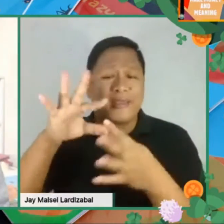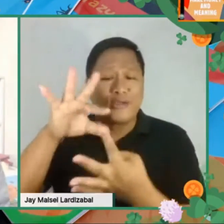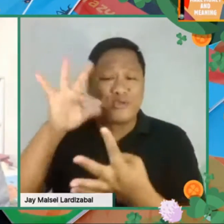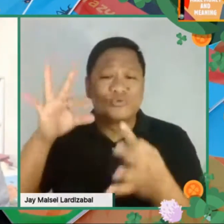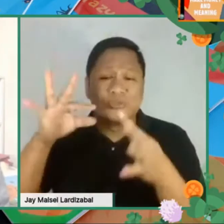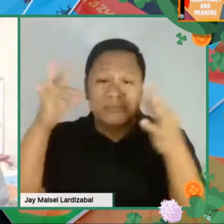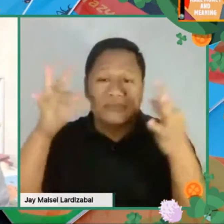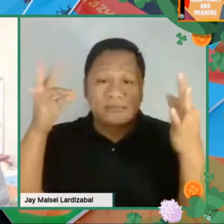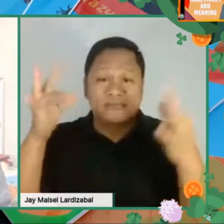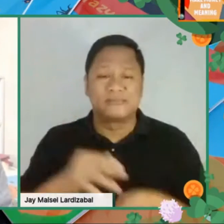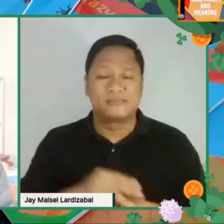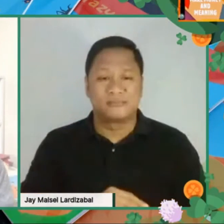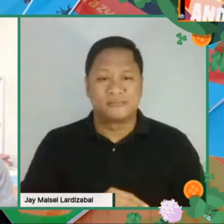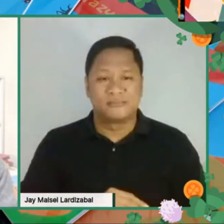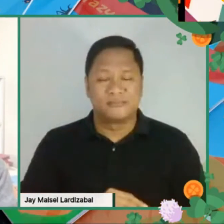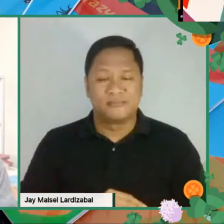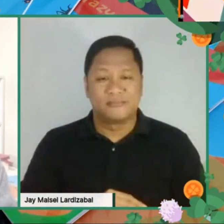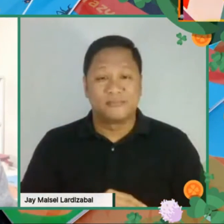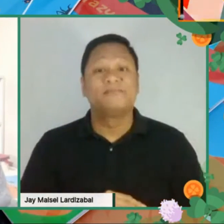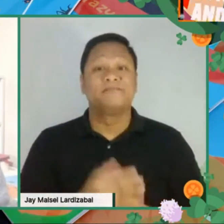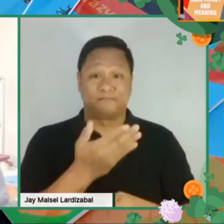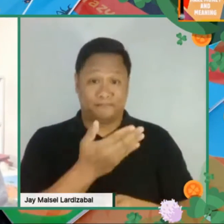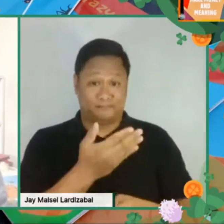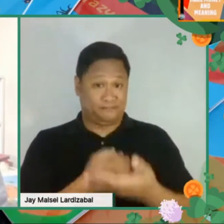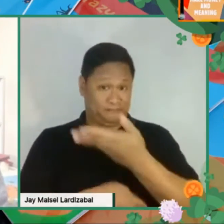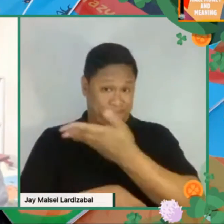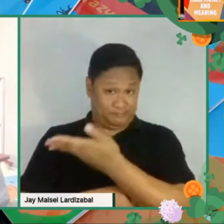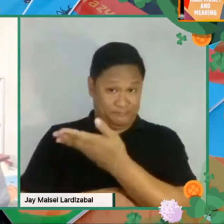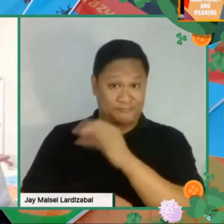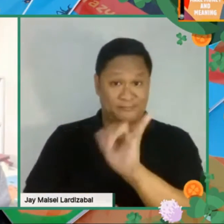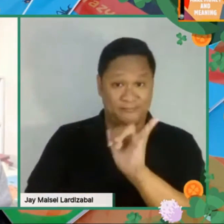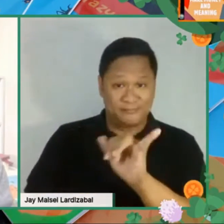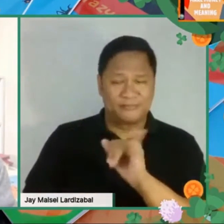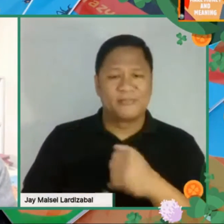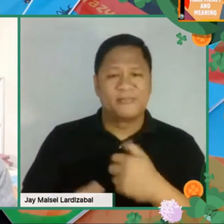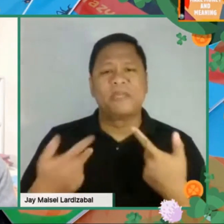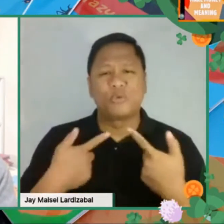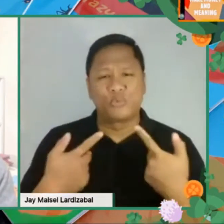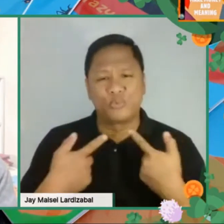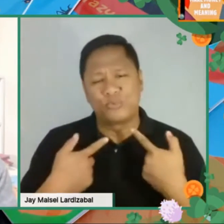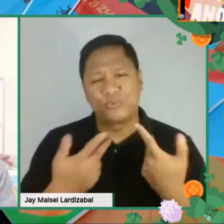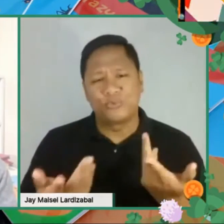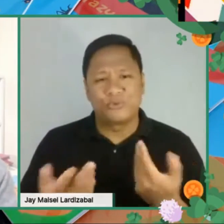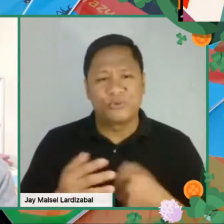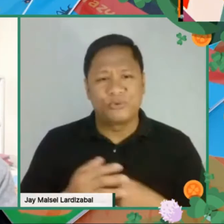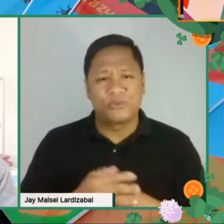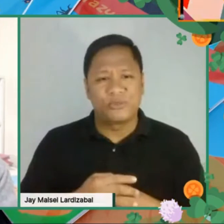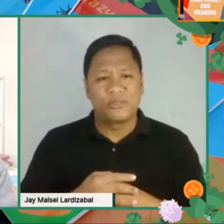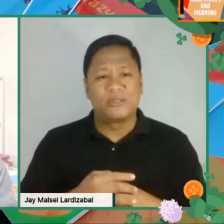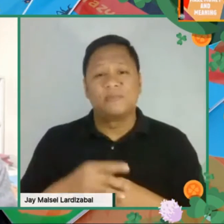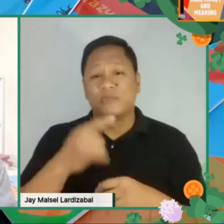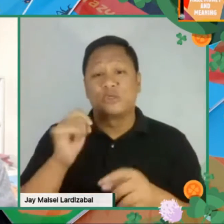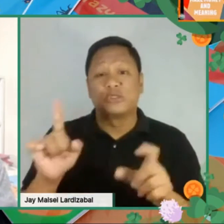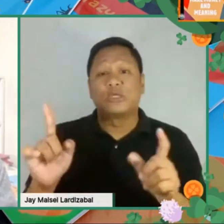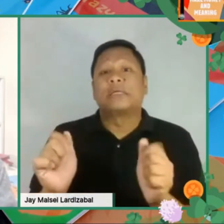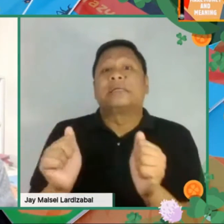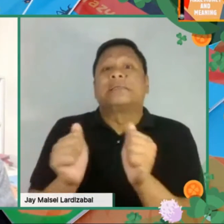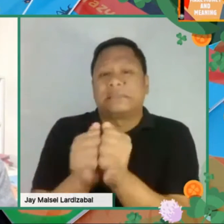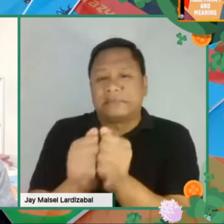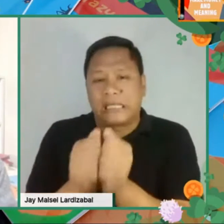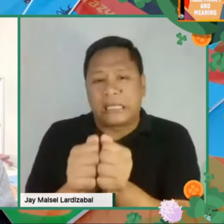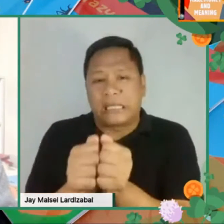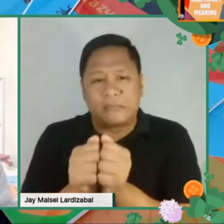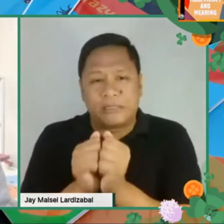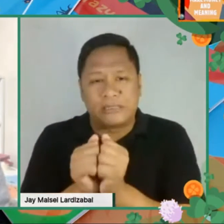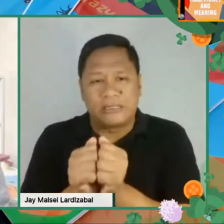actually, now that you mentioned it, actually, meron siyang, kumbaga, companion book. It's still in